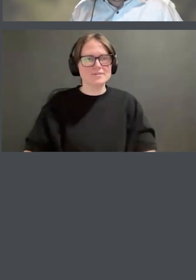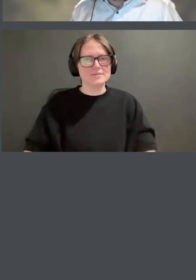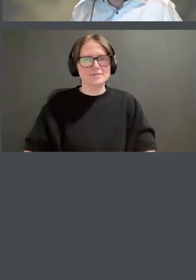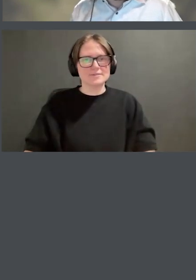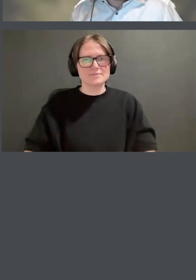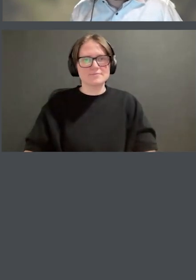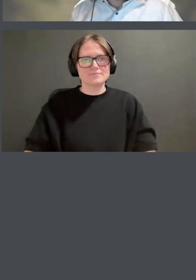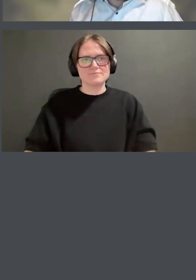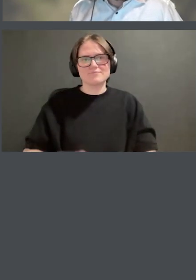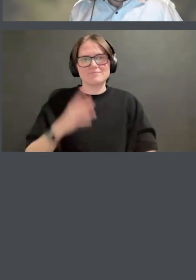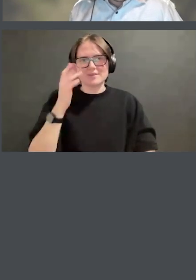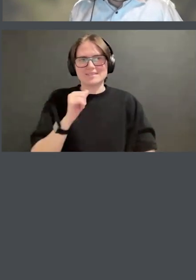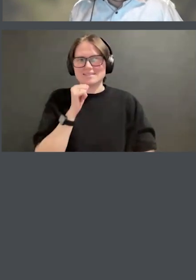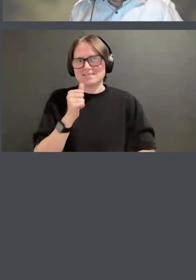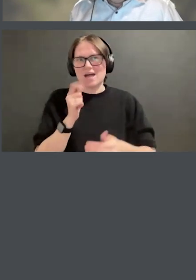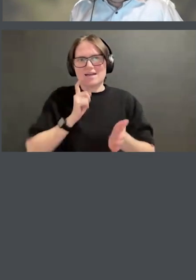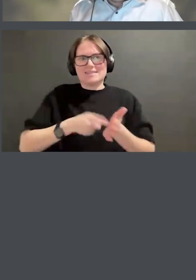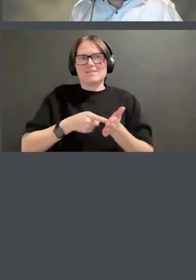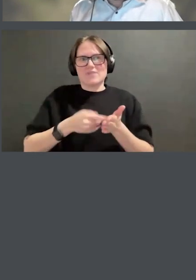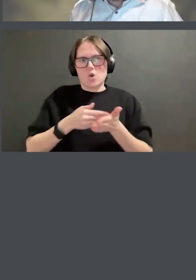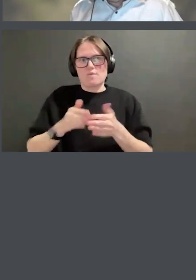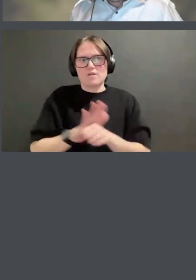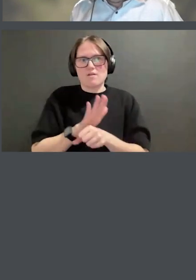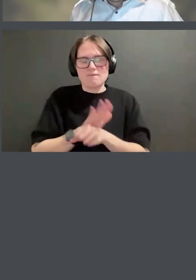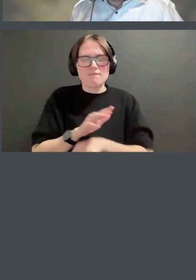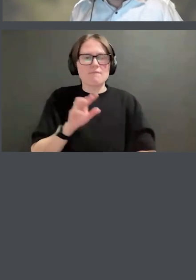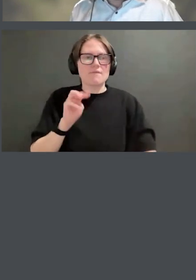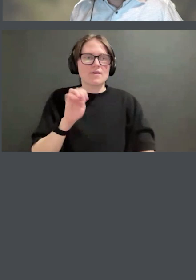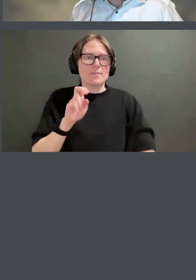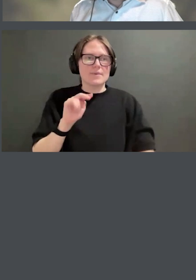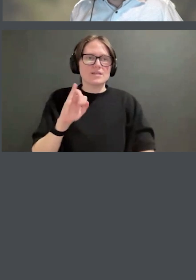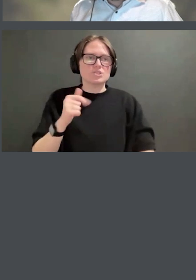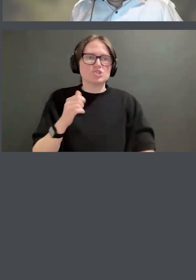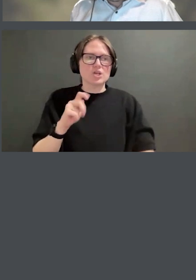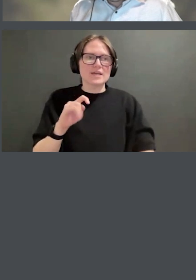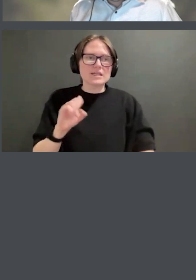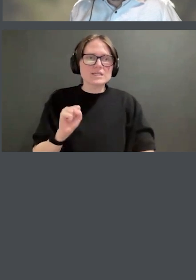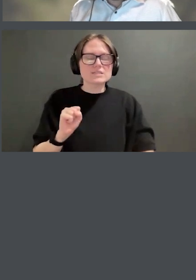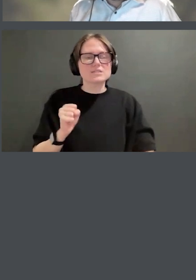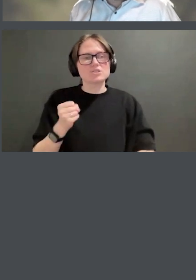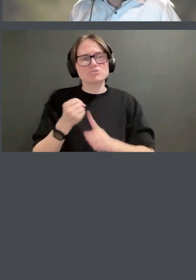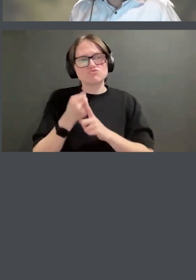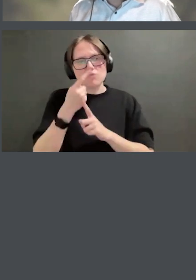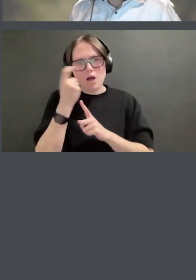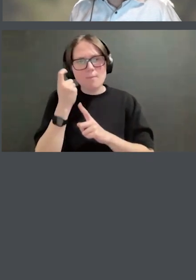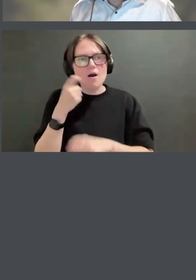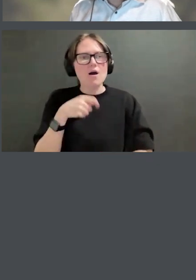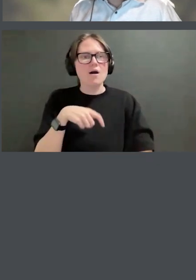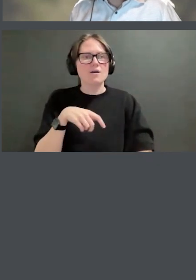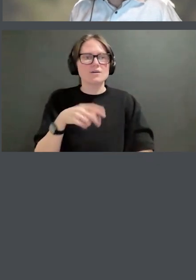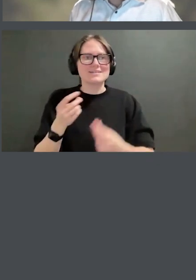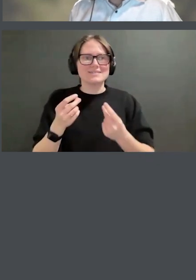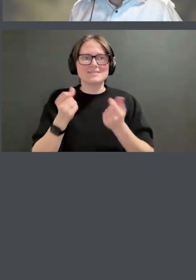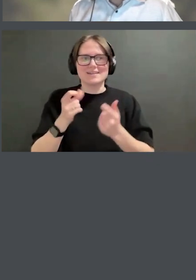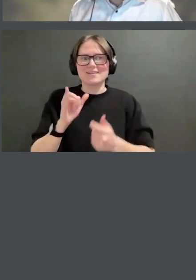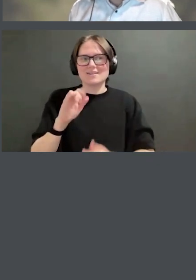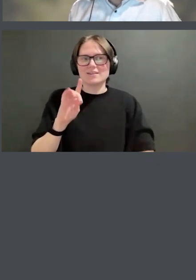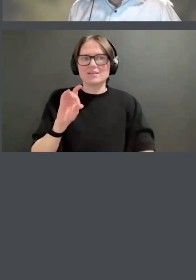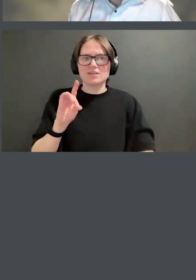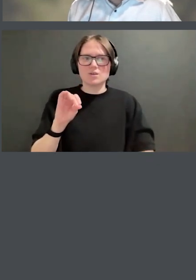under identified. Meningitis, trauma, there's sudden idiopathic sensorineural hearing loss.